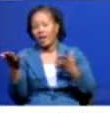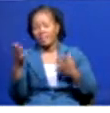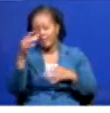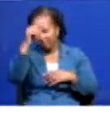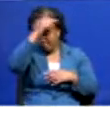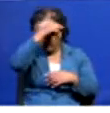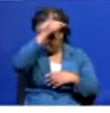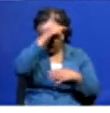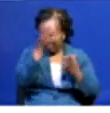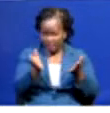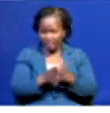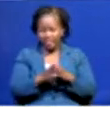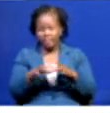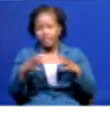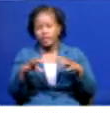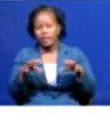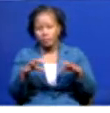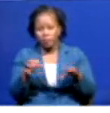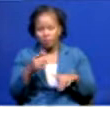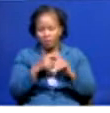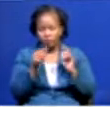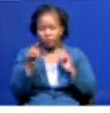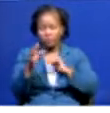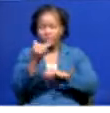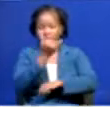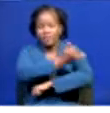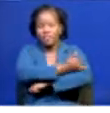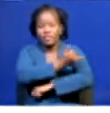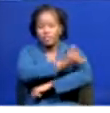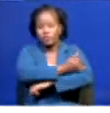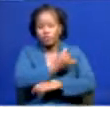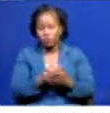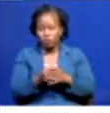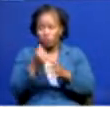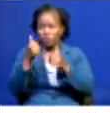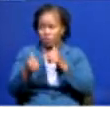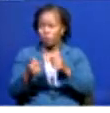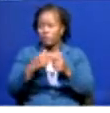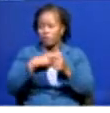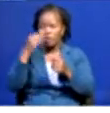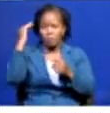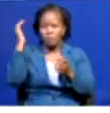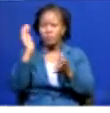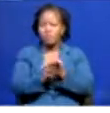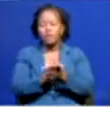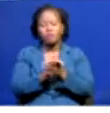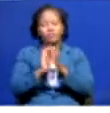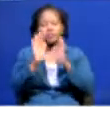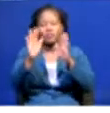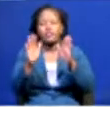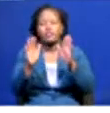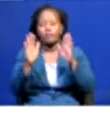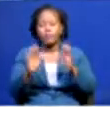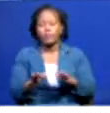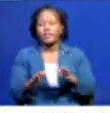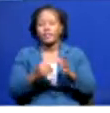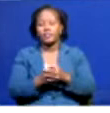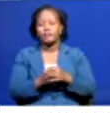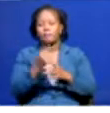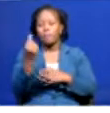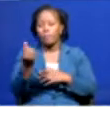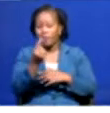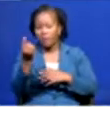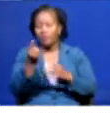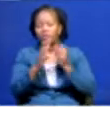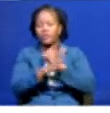degrees and diplomas from this institution that I believe is of strategic importance, not just to